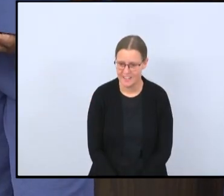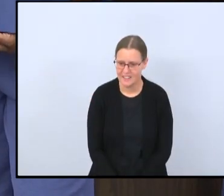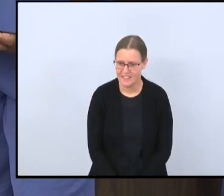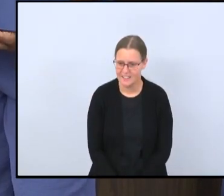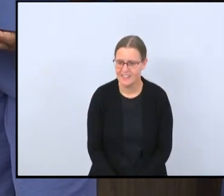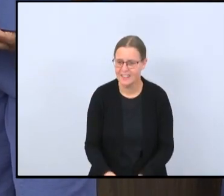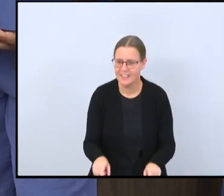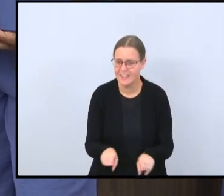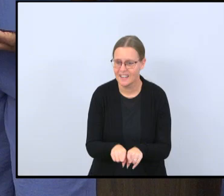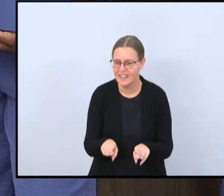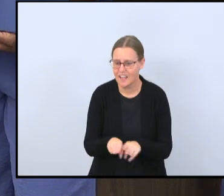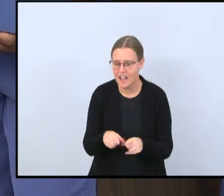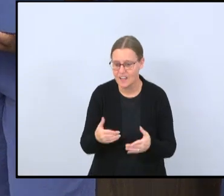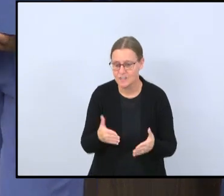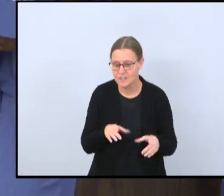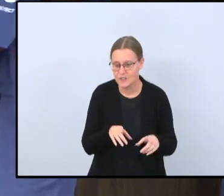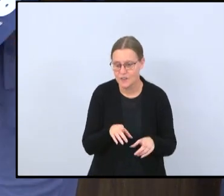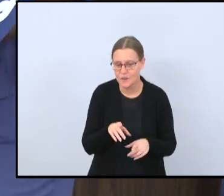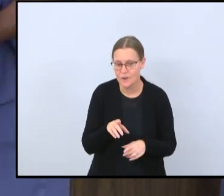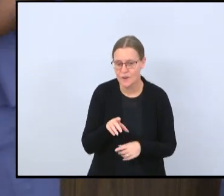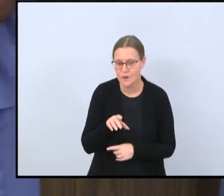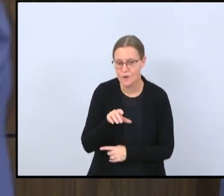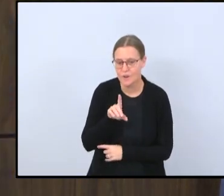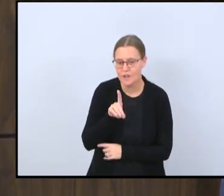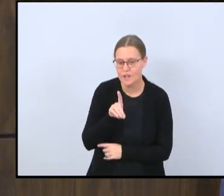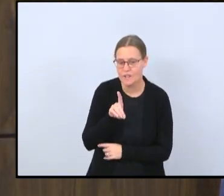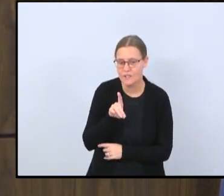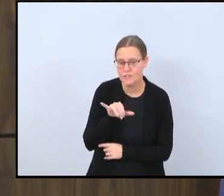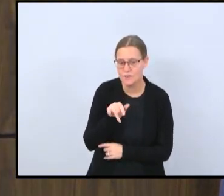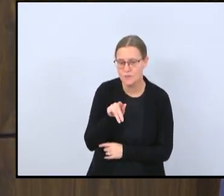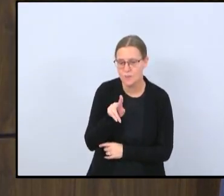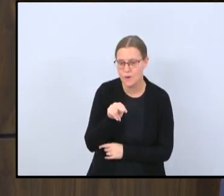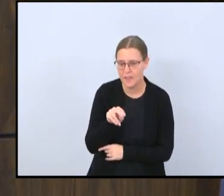We also have with us Lion Dwayne Simmons Jr.